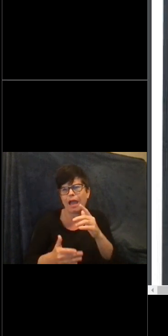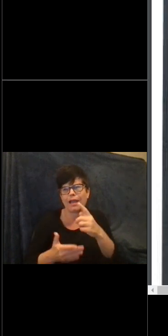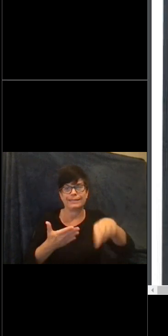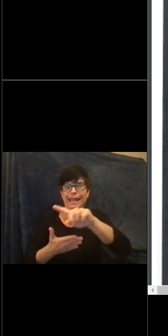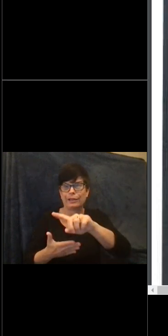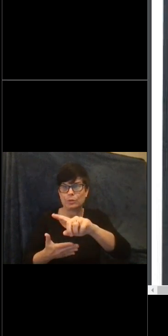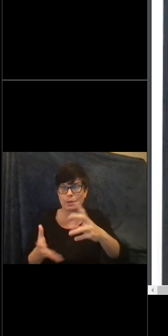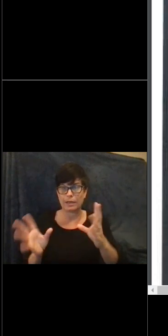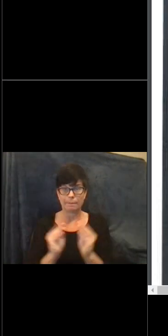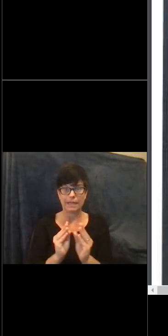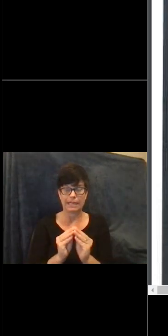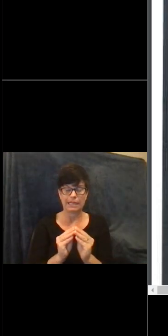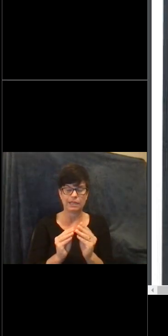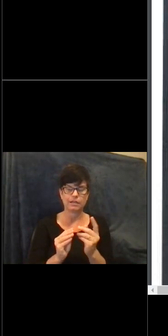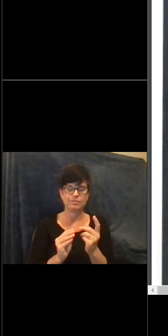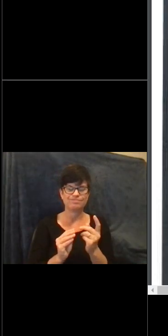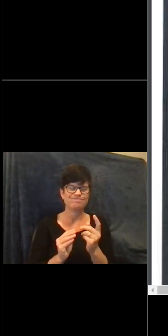likely.